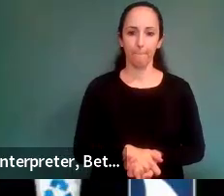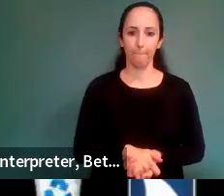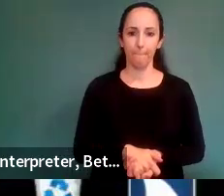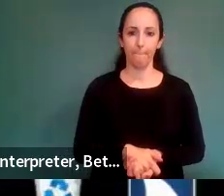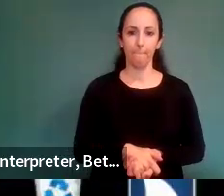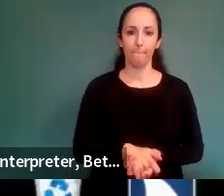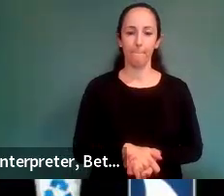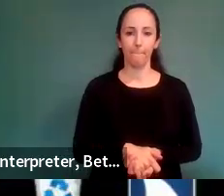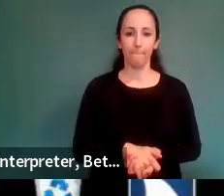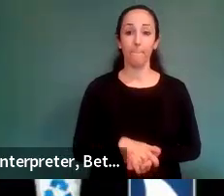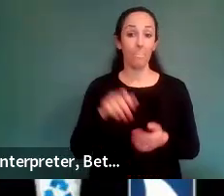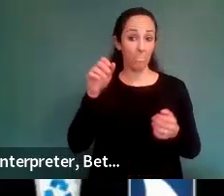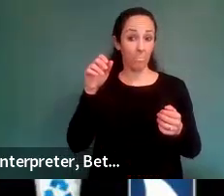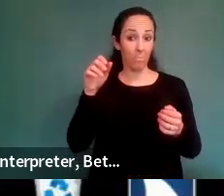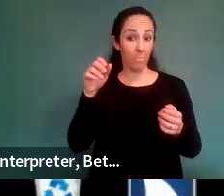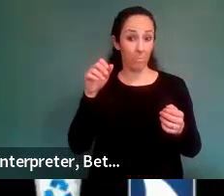Is there supposed to be audio from your phone?